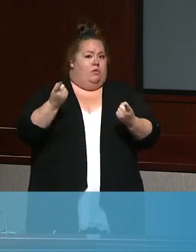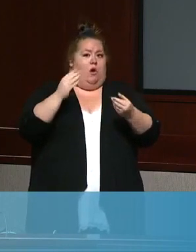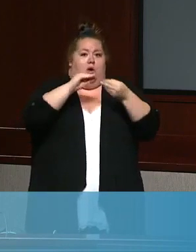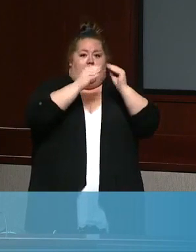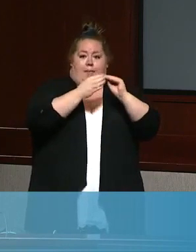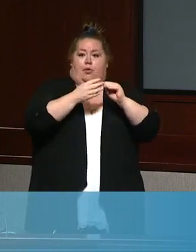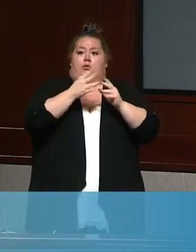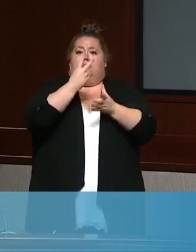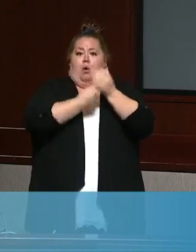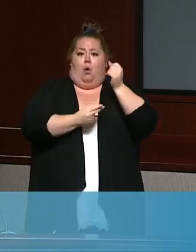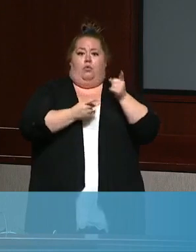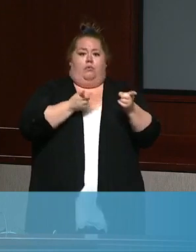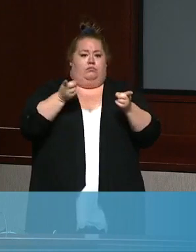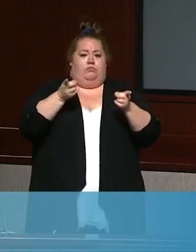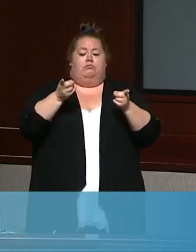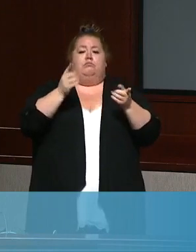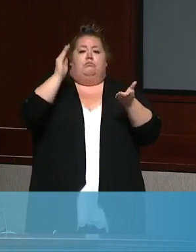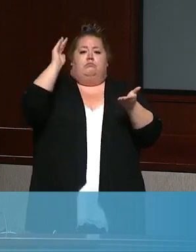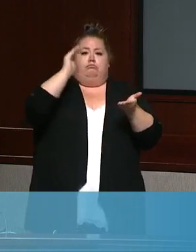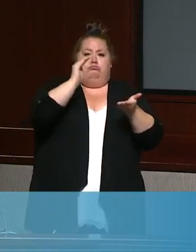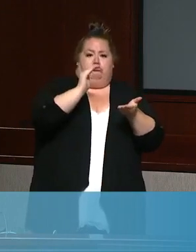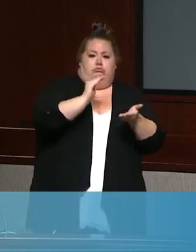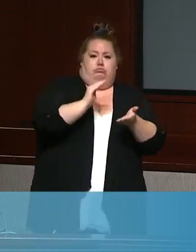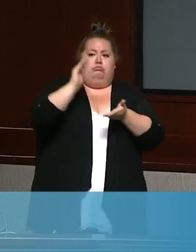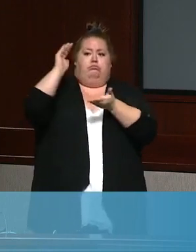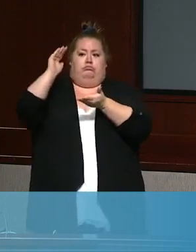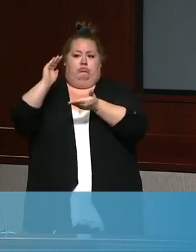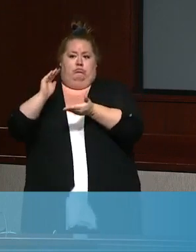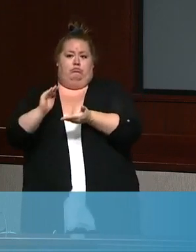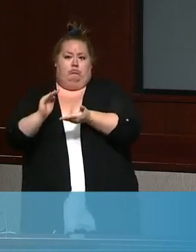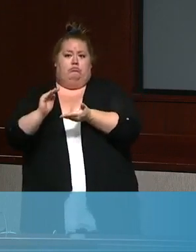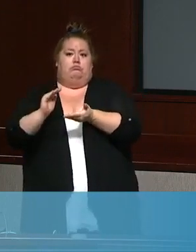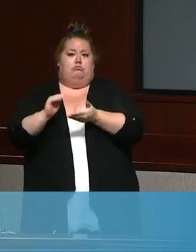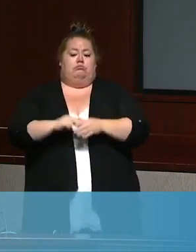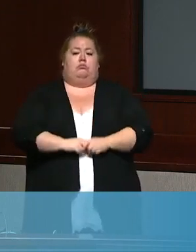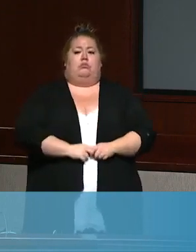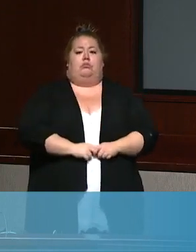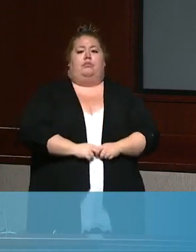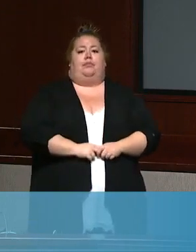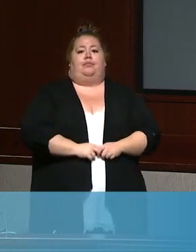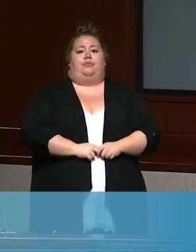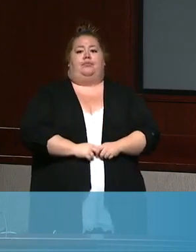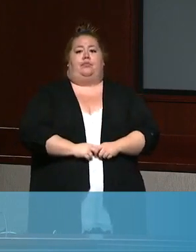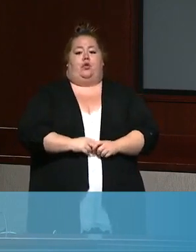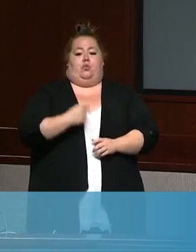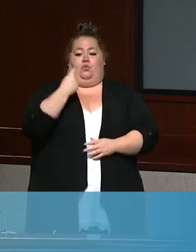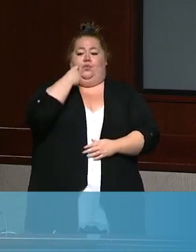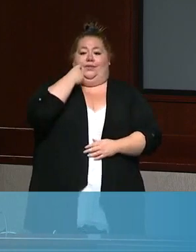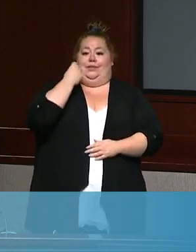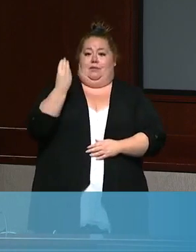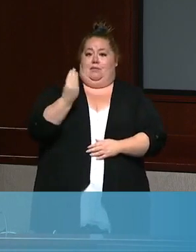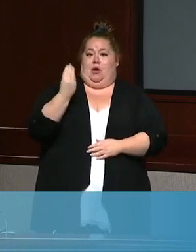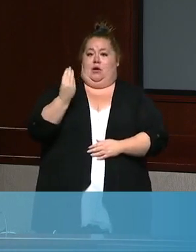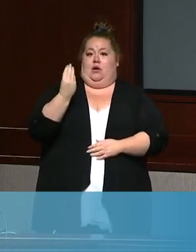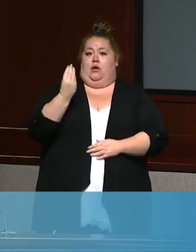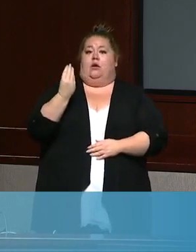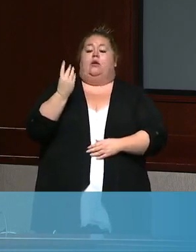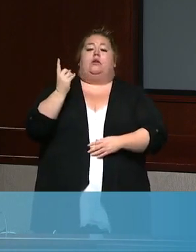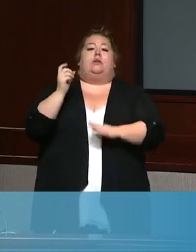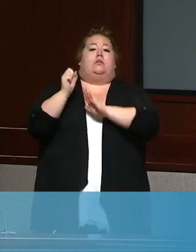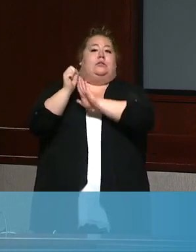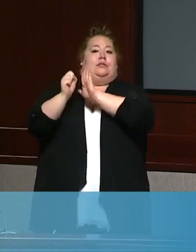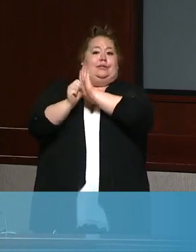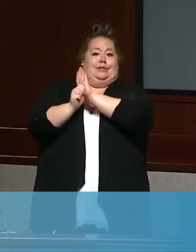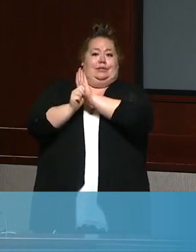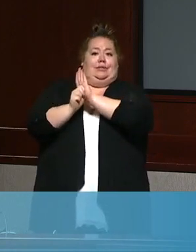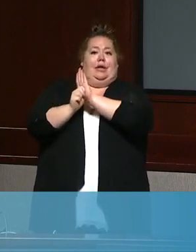last couple weeks. The state, however, on Monday announced a new adjustment